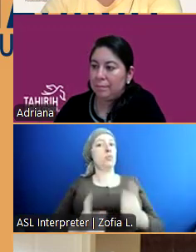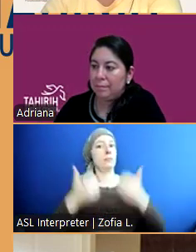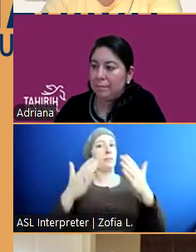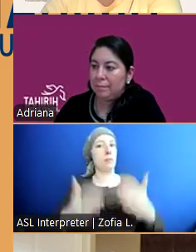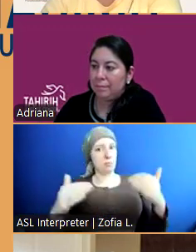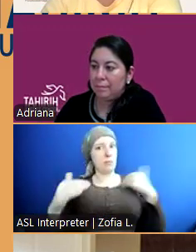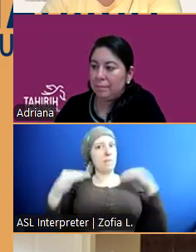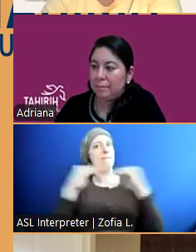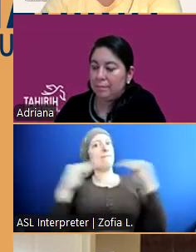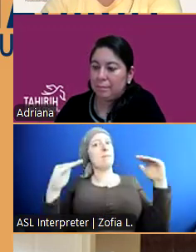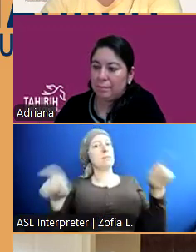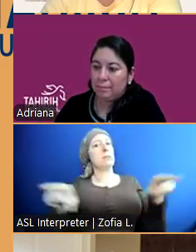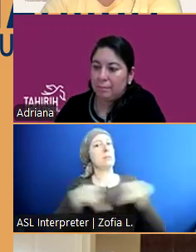rights